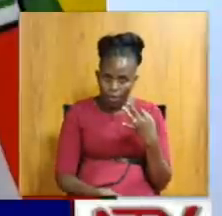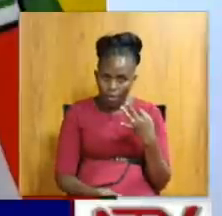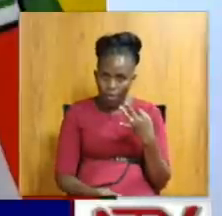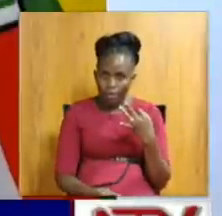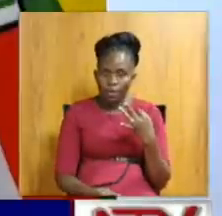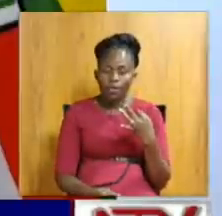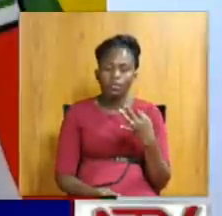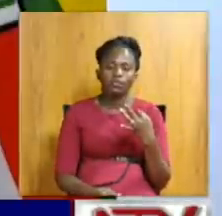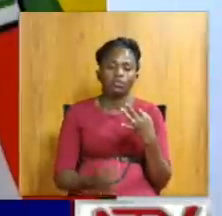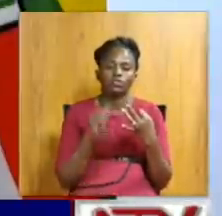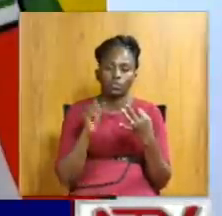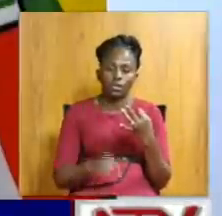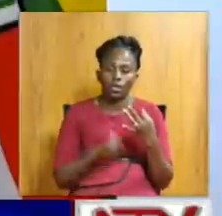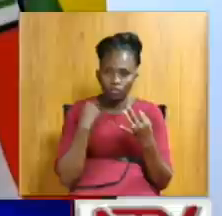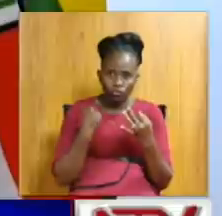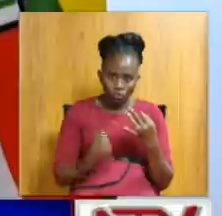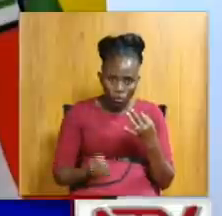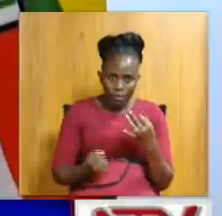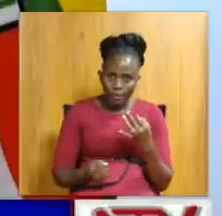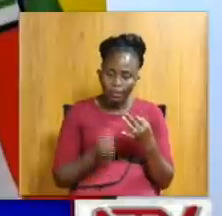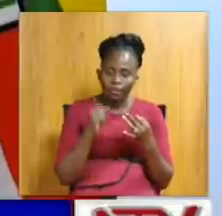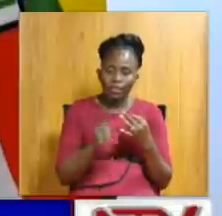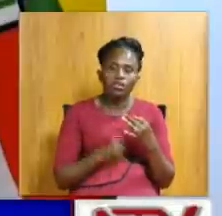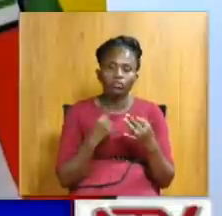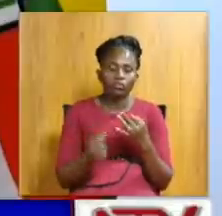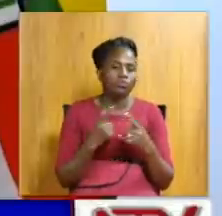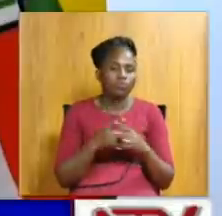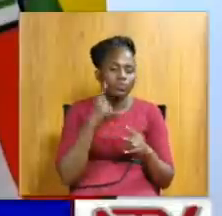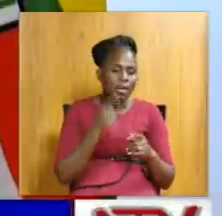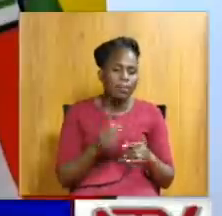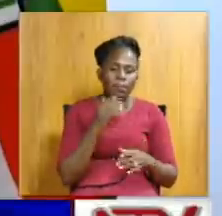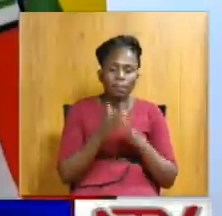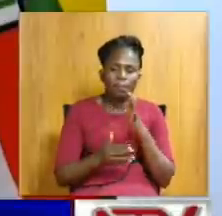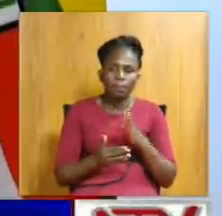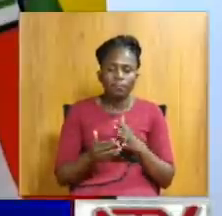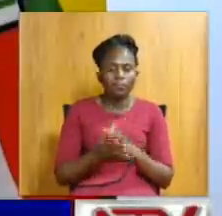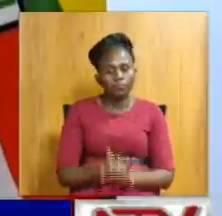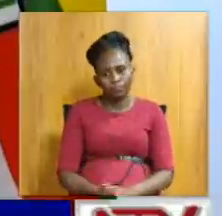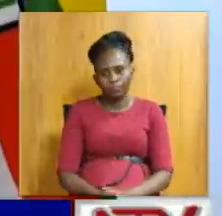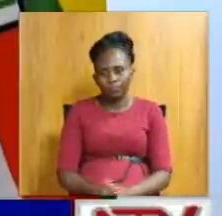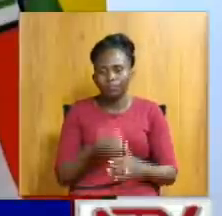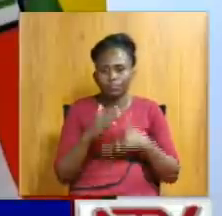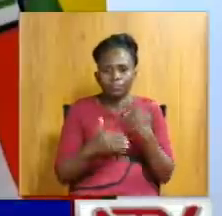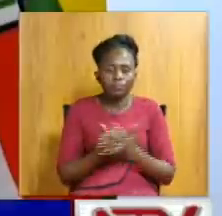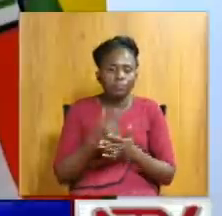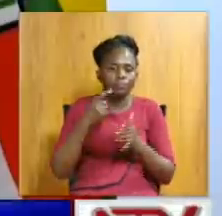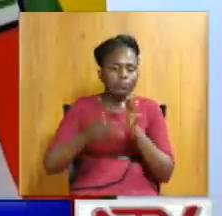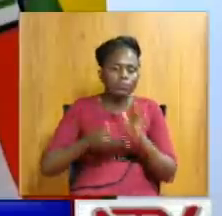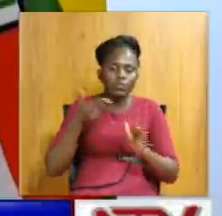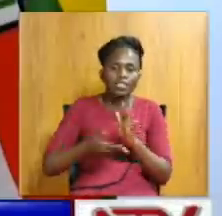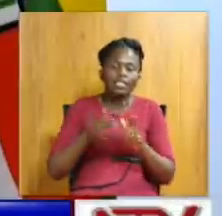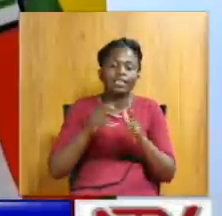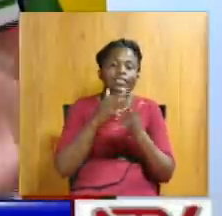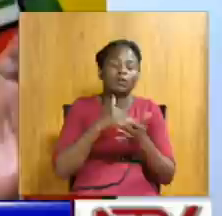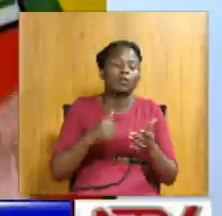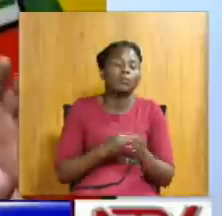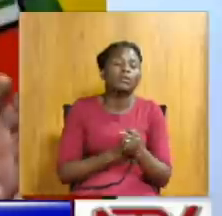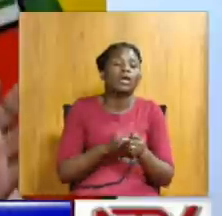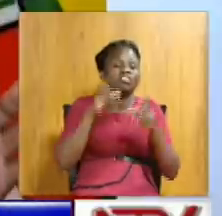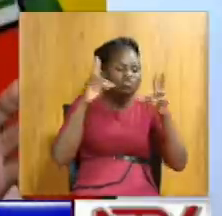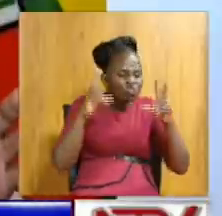for NUP and their media supporters, including the foreign ones, there was no Uganda, but